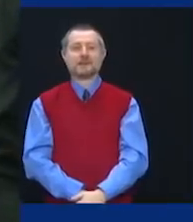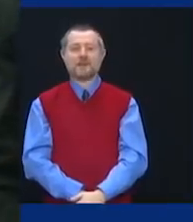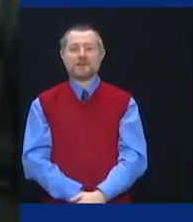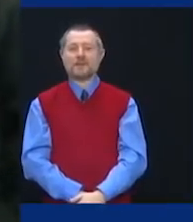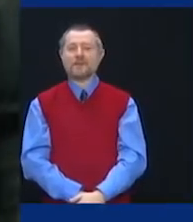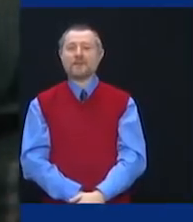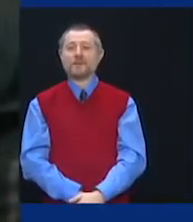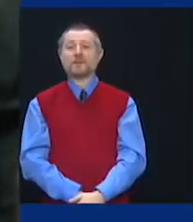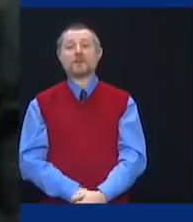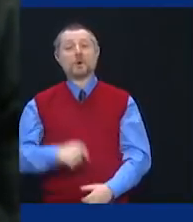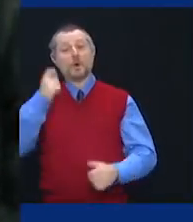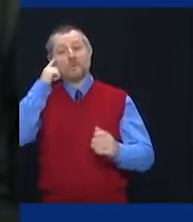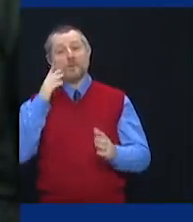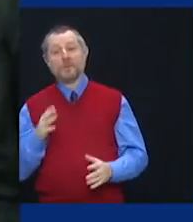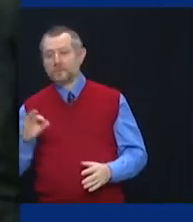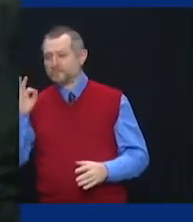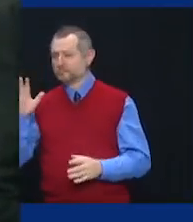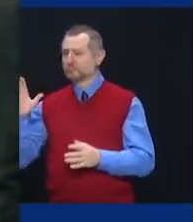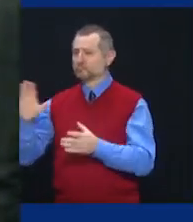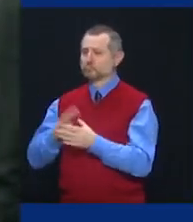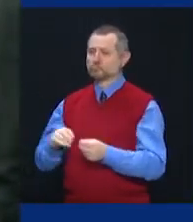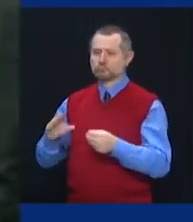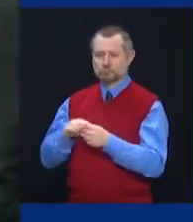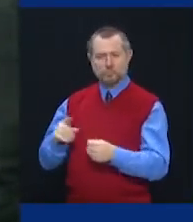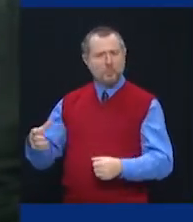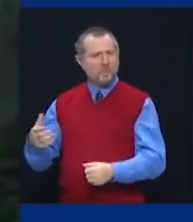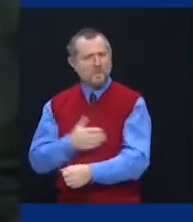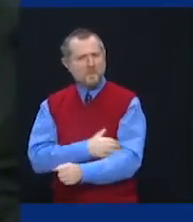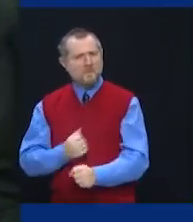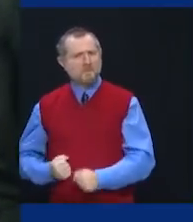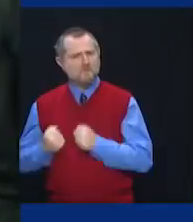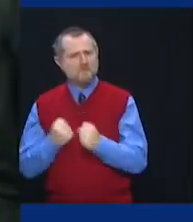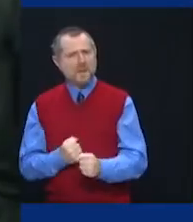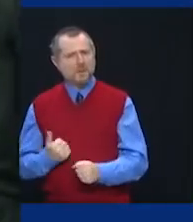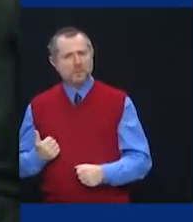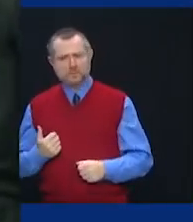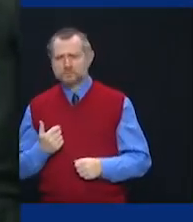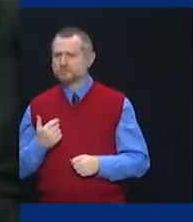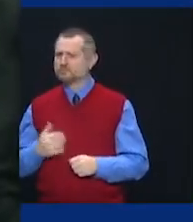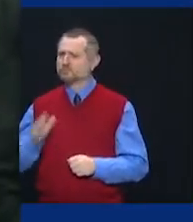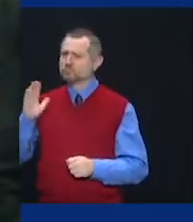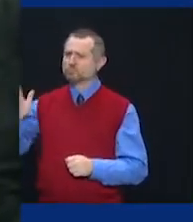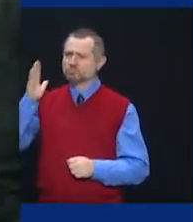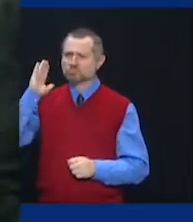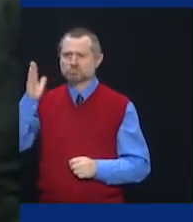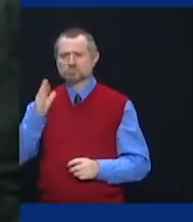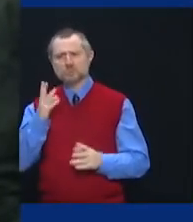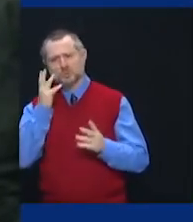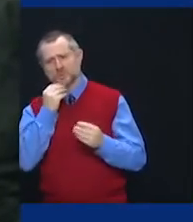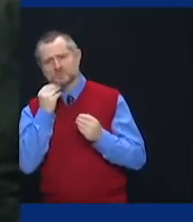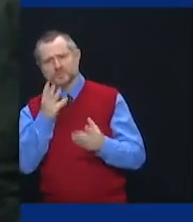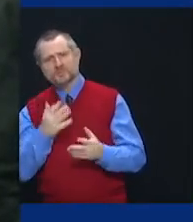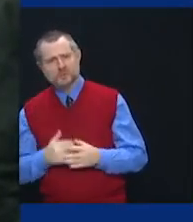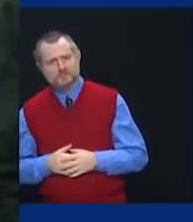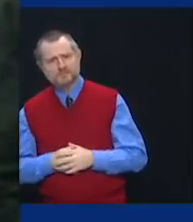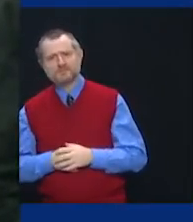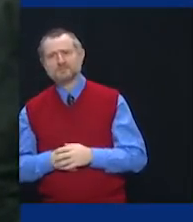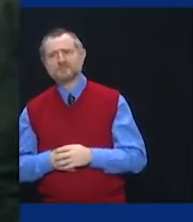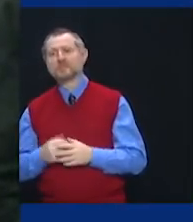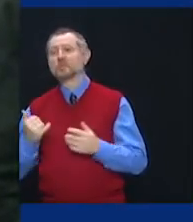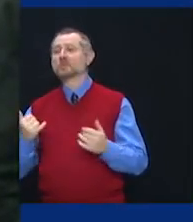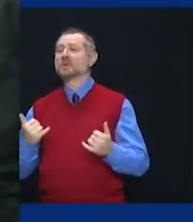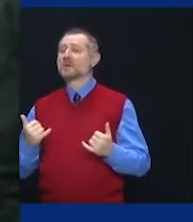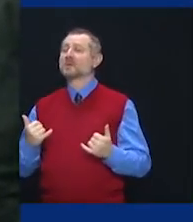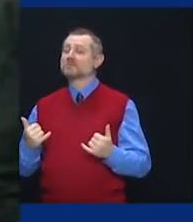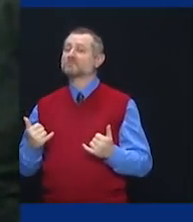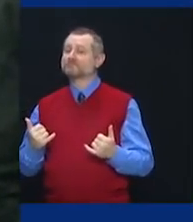Reverend Pickett makes a powerful case. He's a beautiful orator. But today, the old expression, he's going to